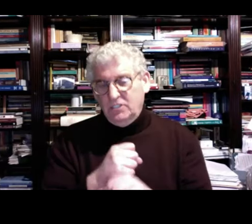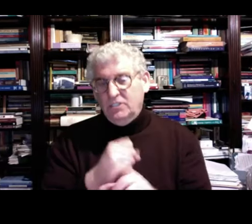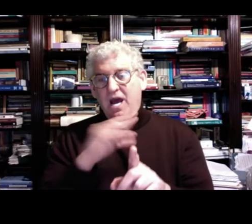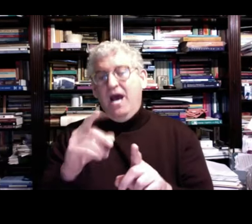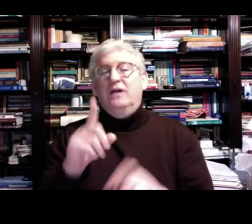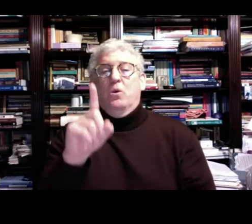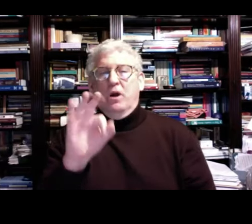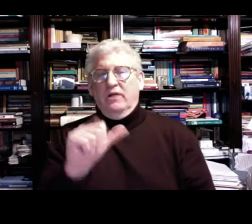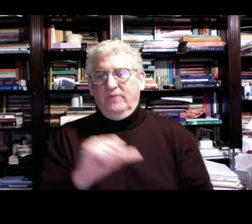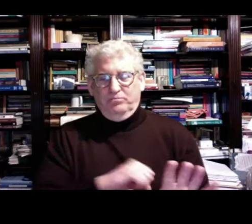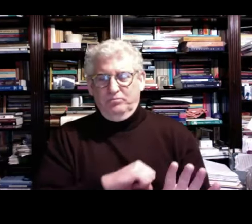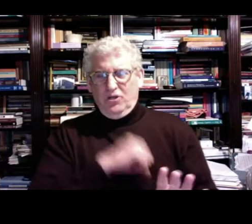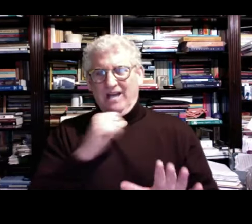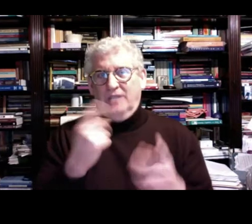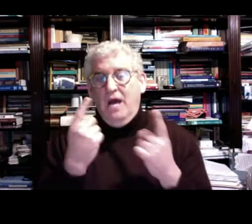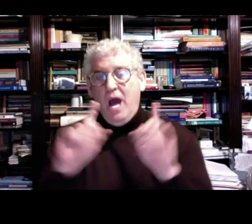around for almost